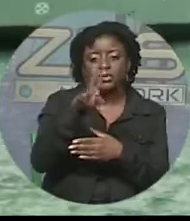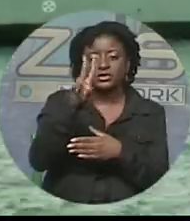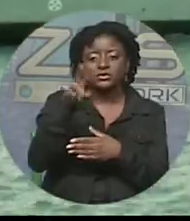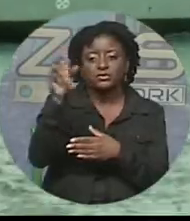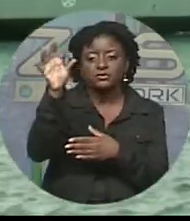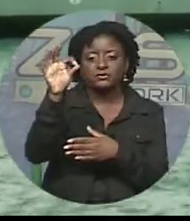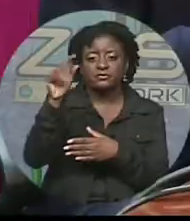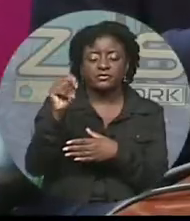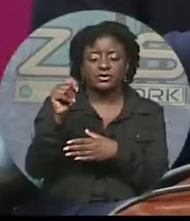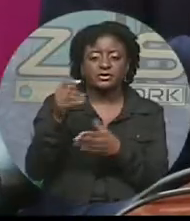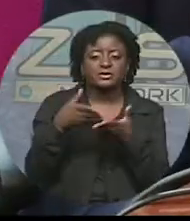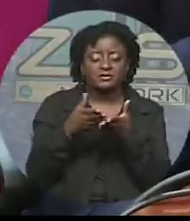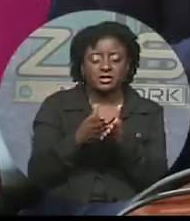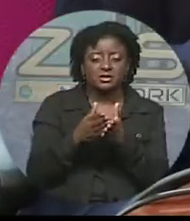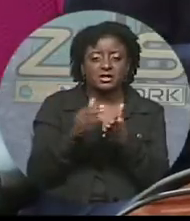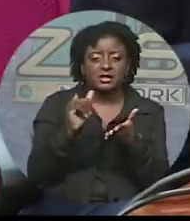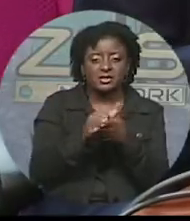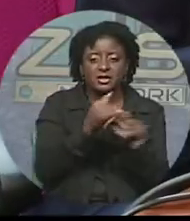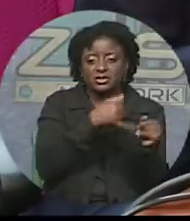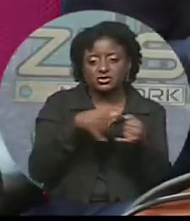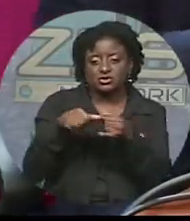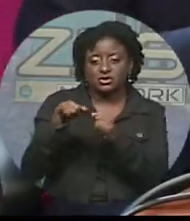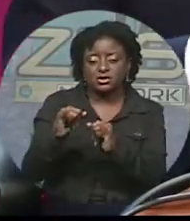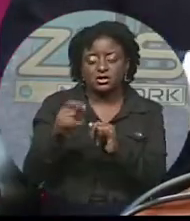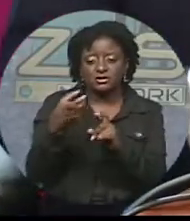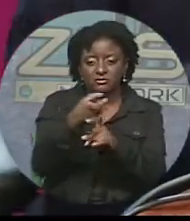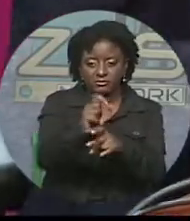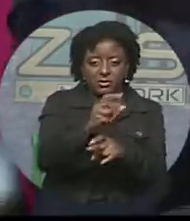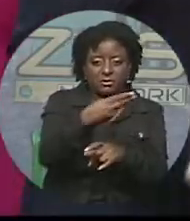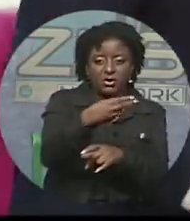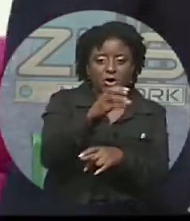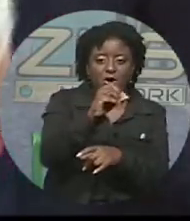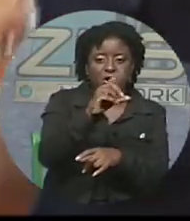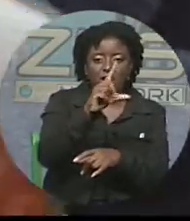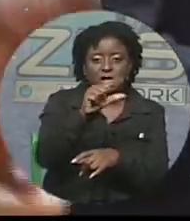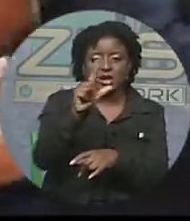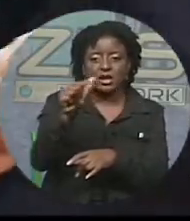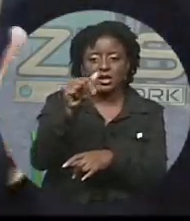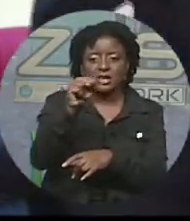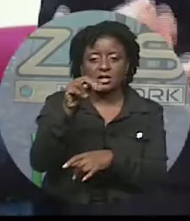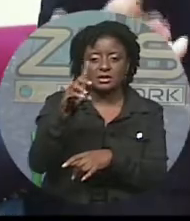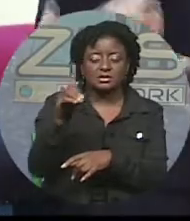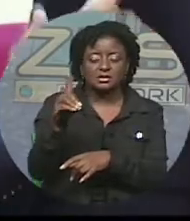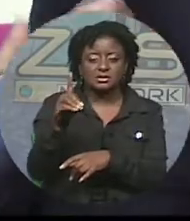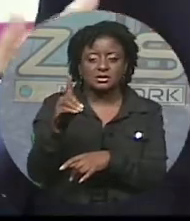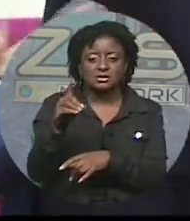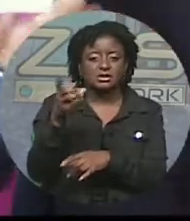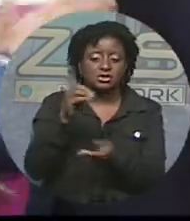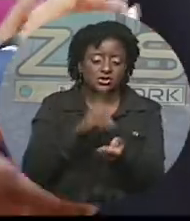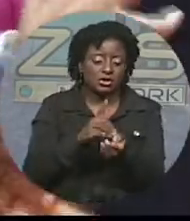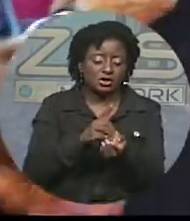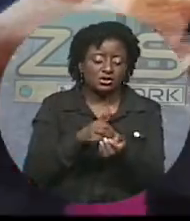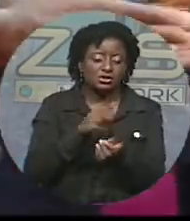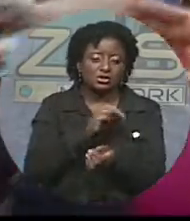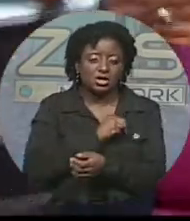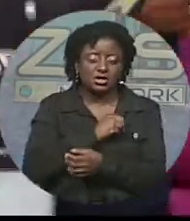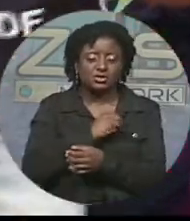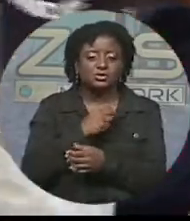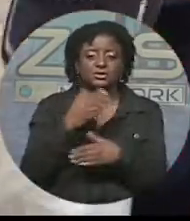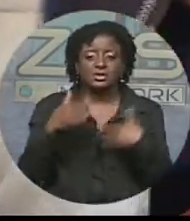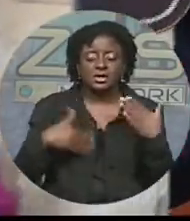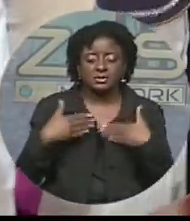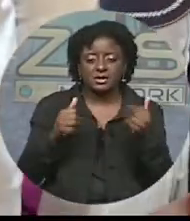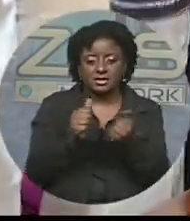journey from Holland. Minister of National Security, the Honorable Dr. Bernard Nottage, said he was pleased that the vessel was completed ahead of